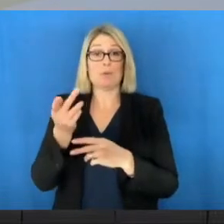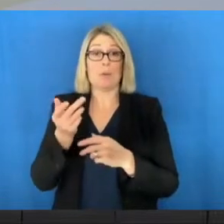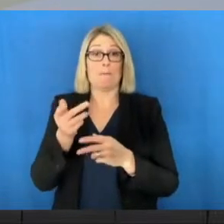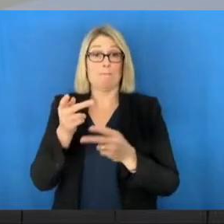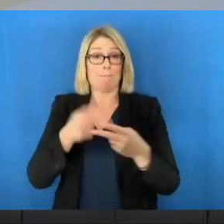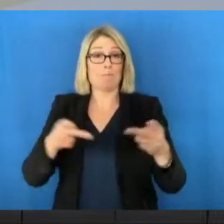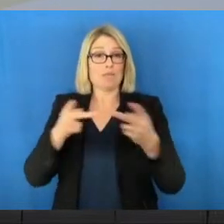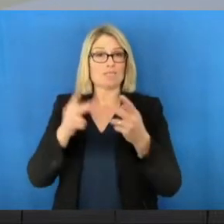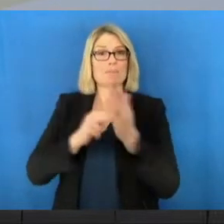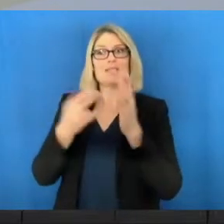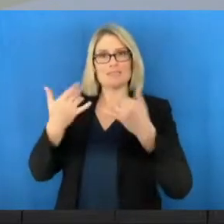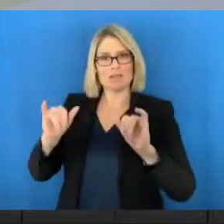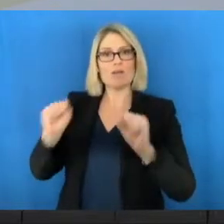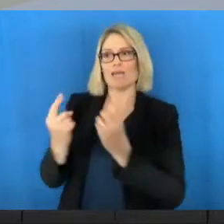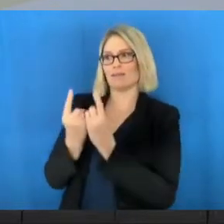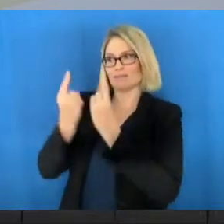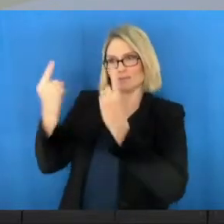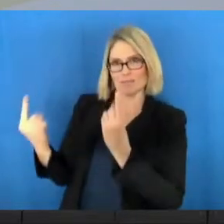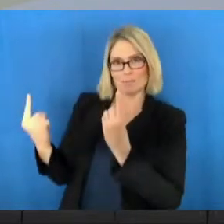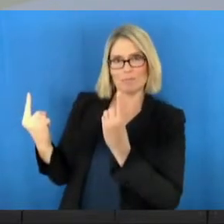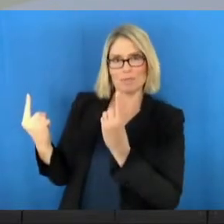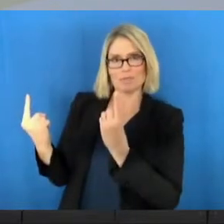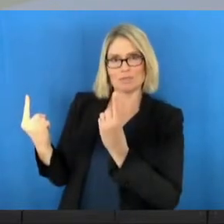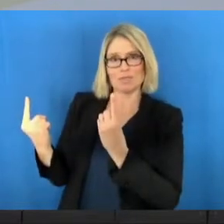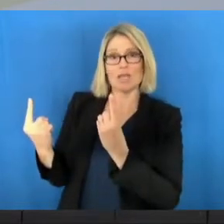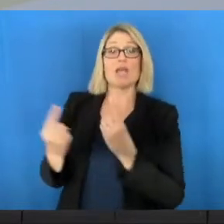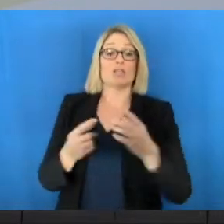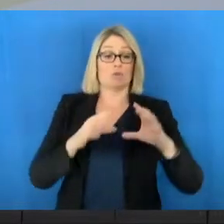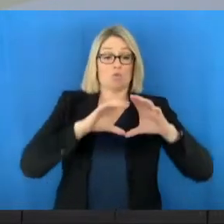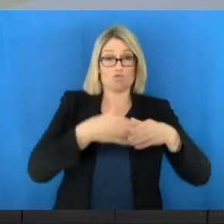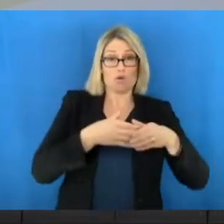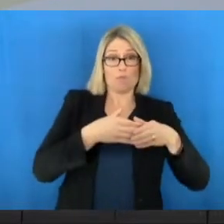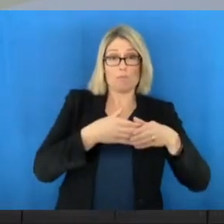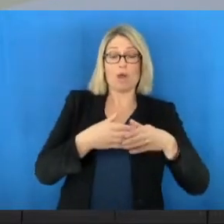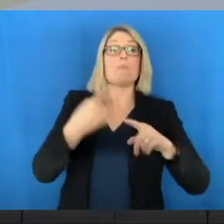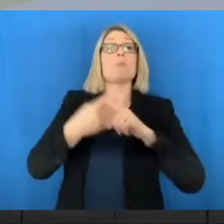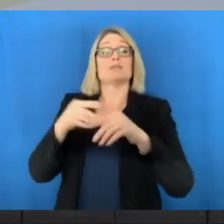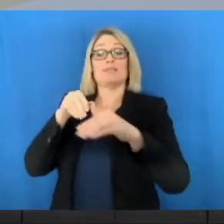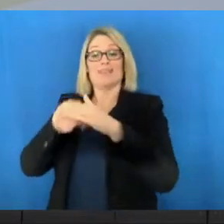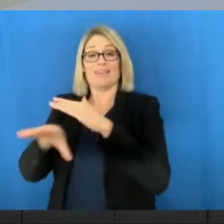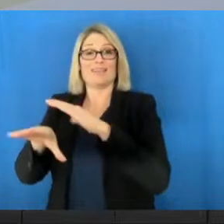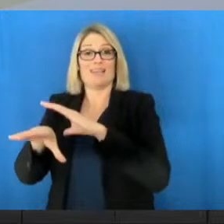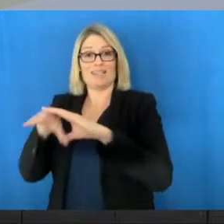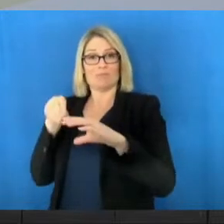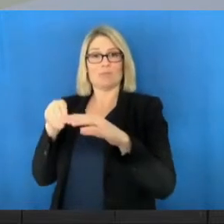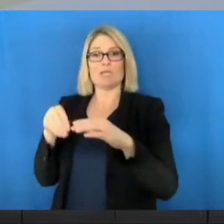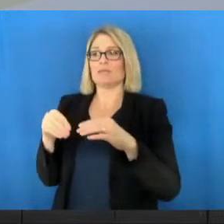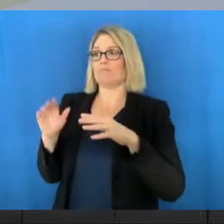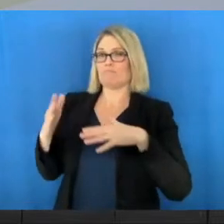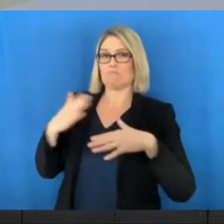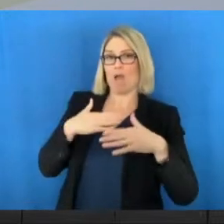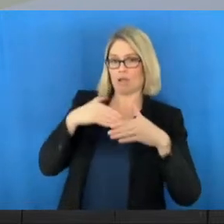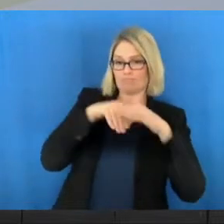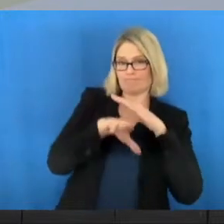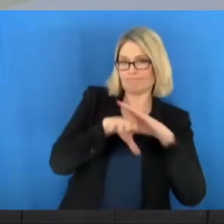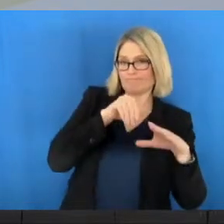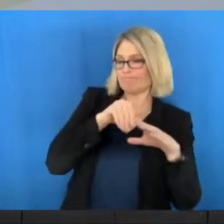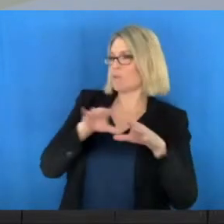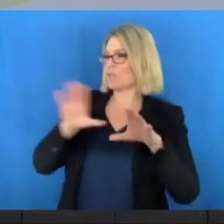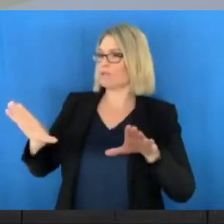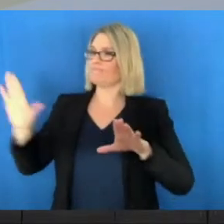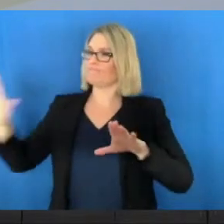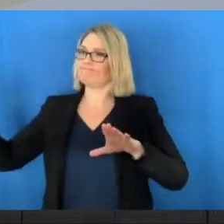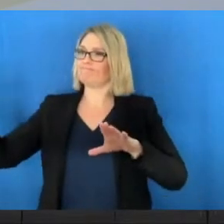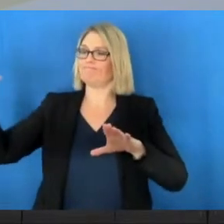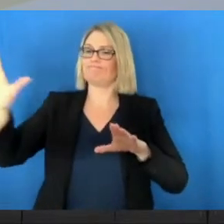physical distancing, the separation of those cohorts, separate entrances and exits, for instance, and those are really where